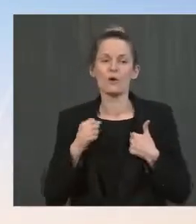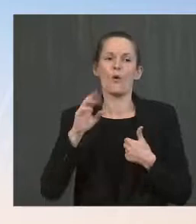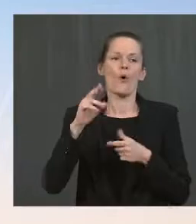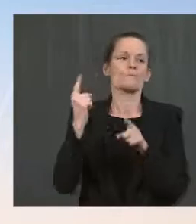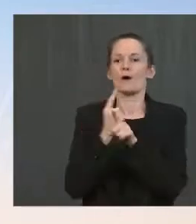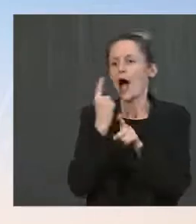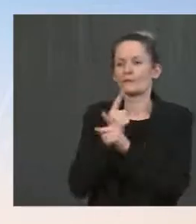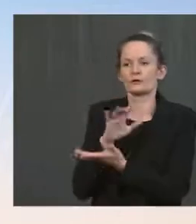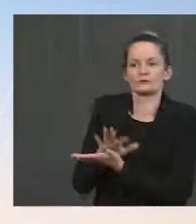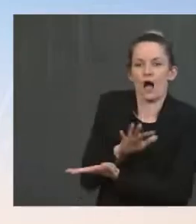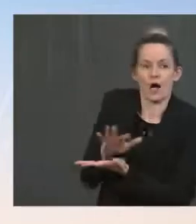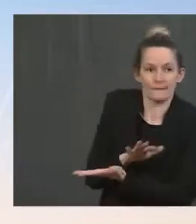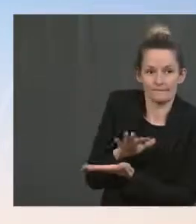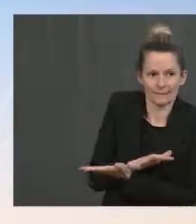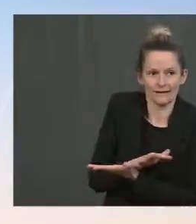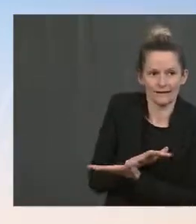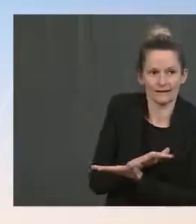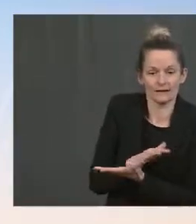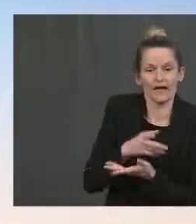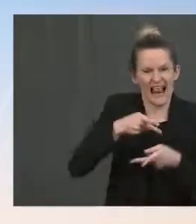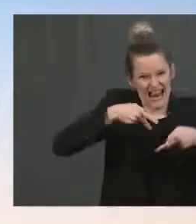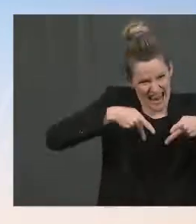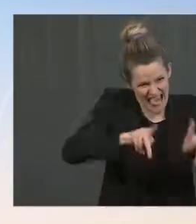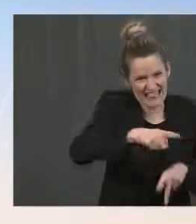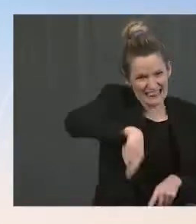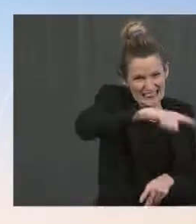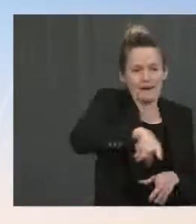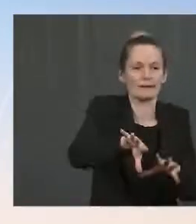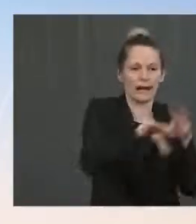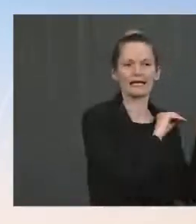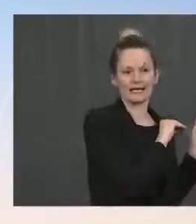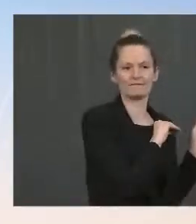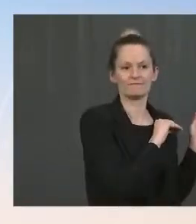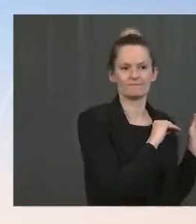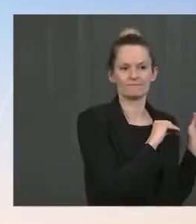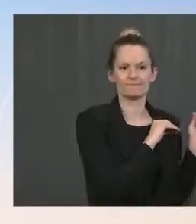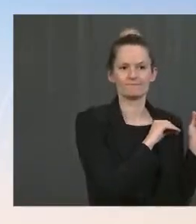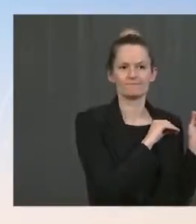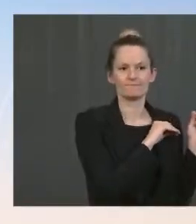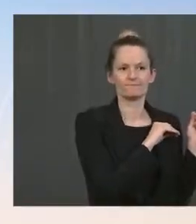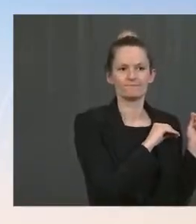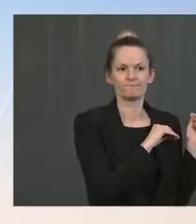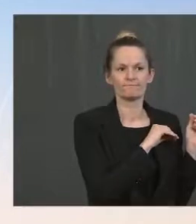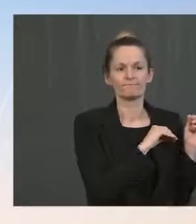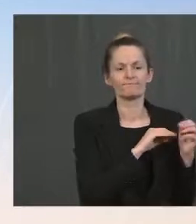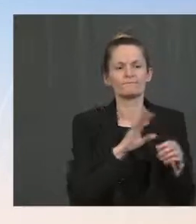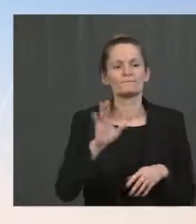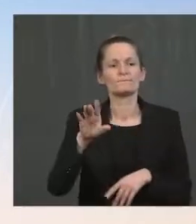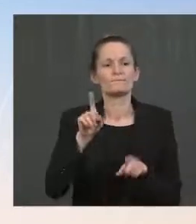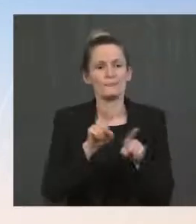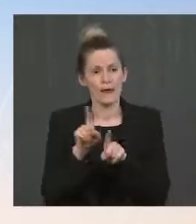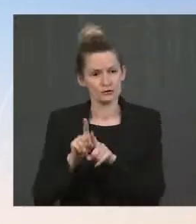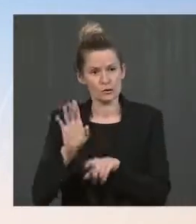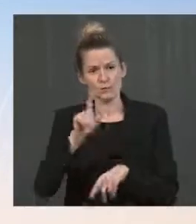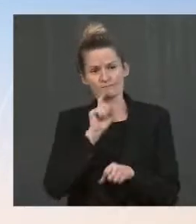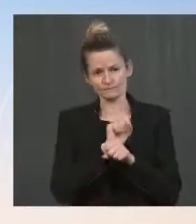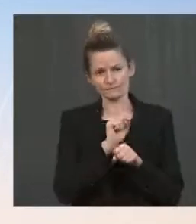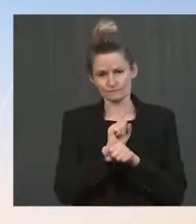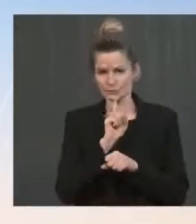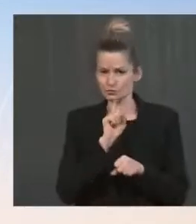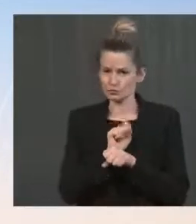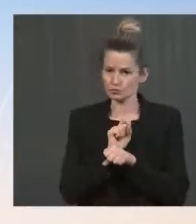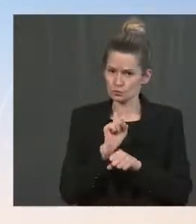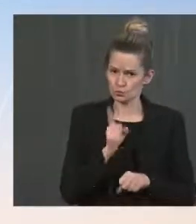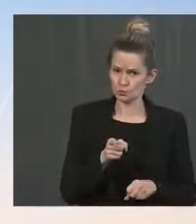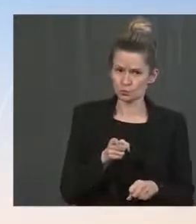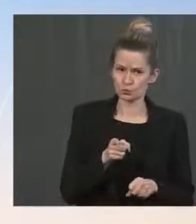depart the country. It is also true that we don't have a role in preventing flights from taking off. We are not on the